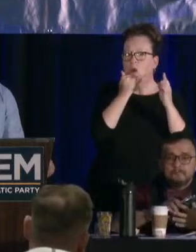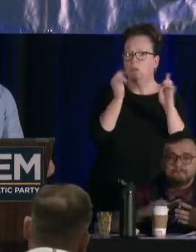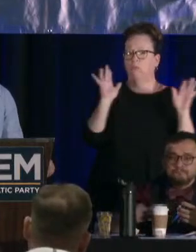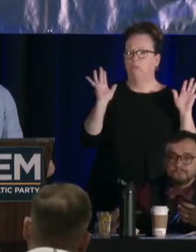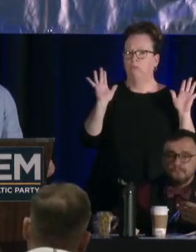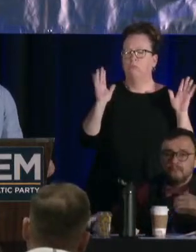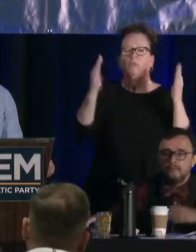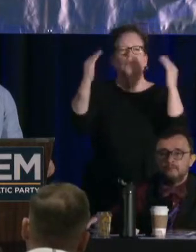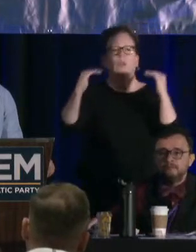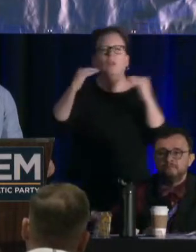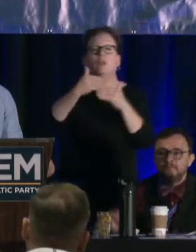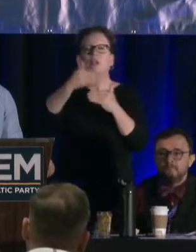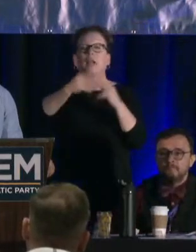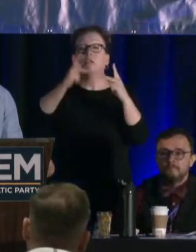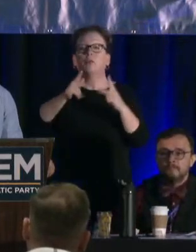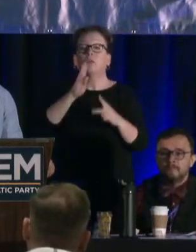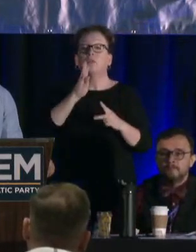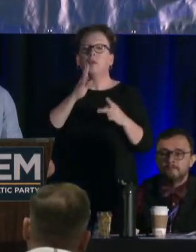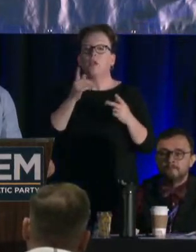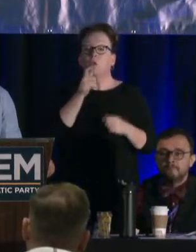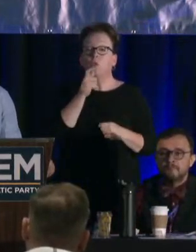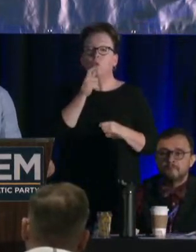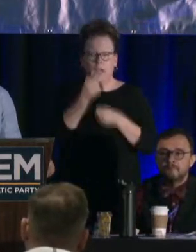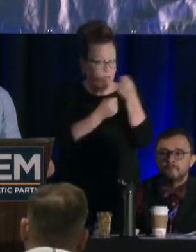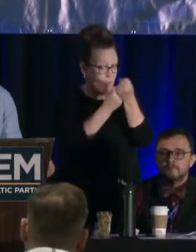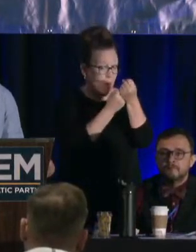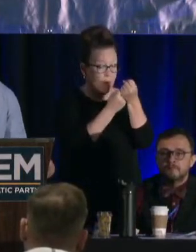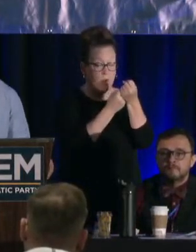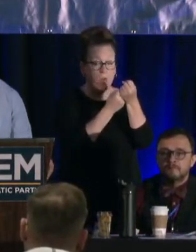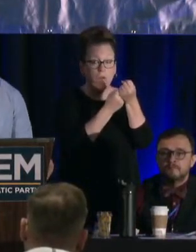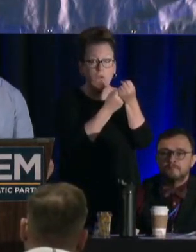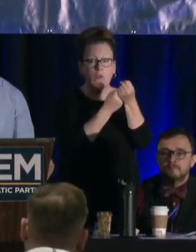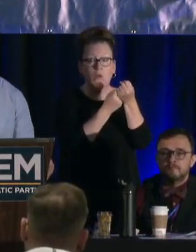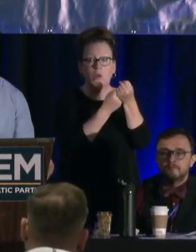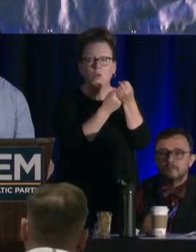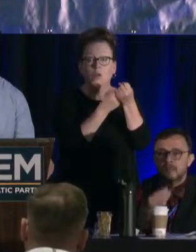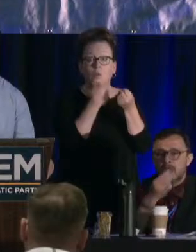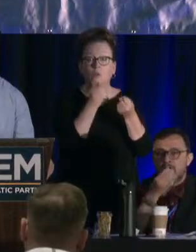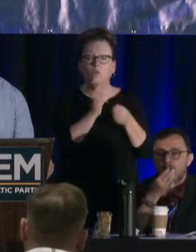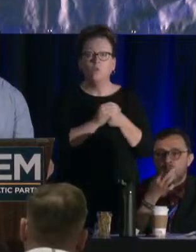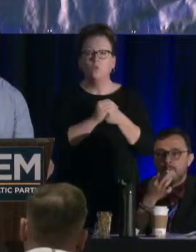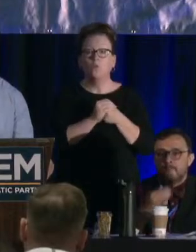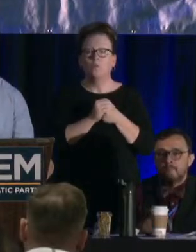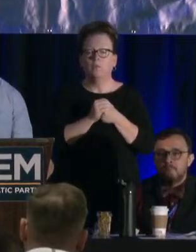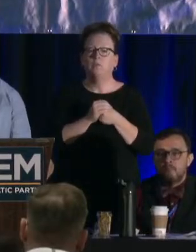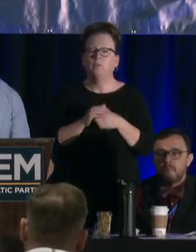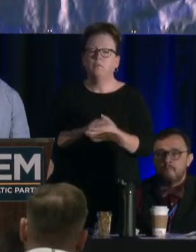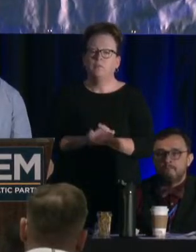So the next person speaking in support of the committee's recommendation.